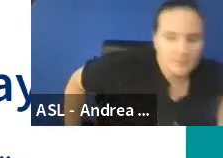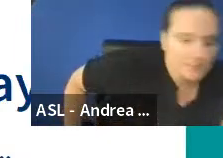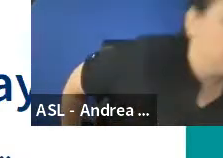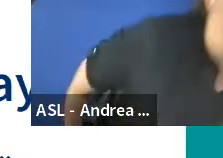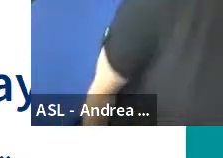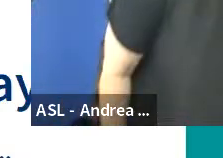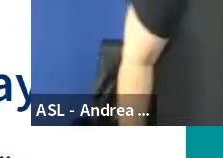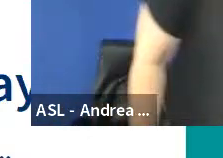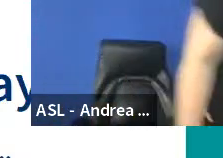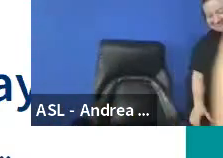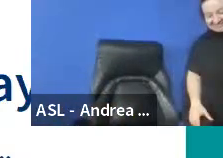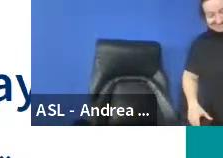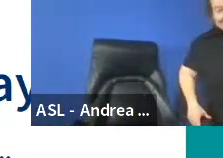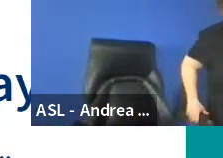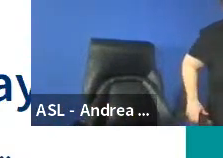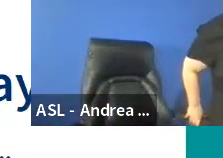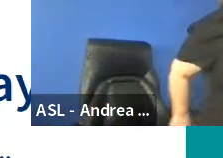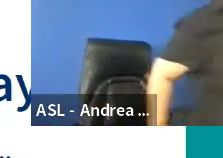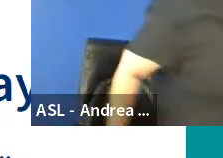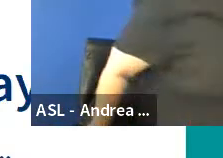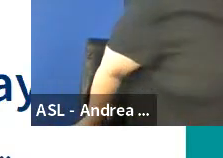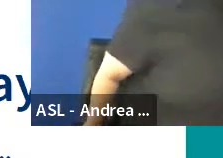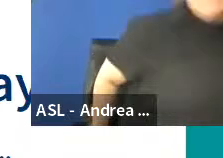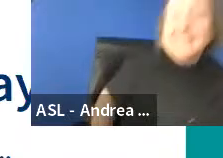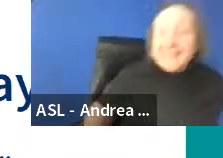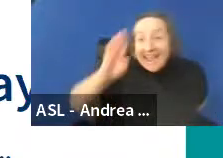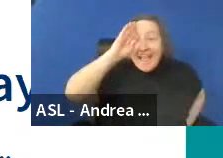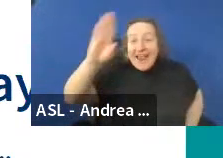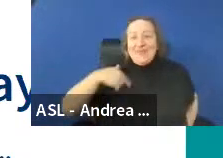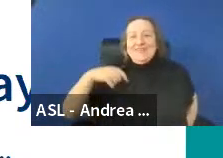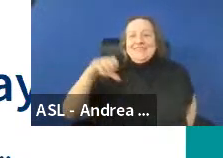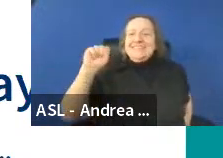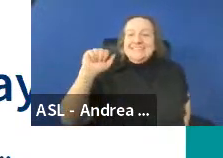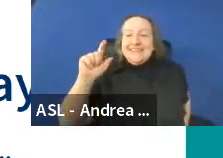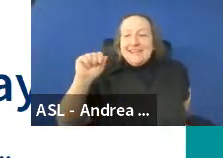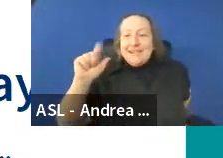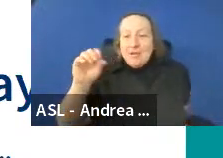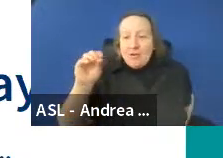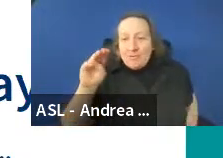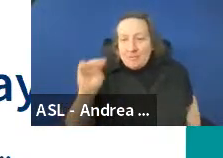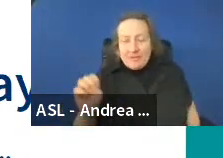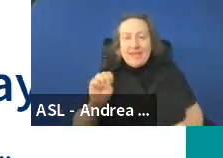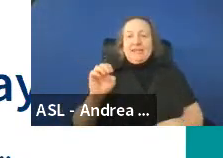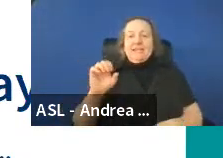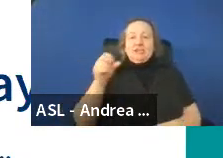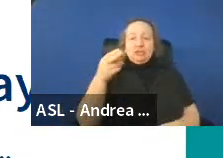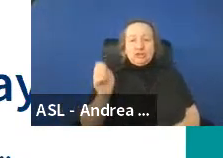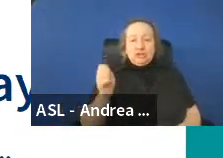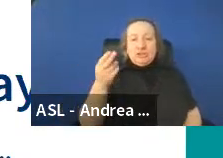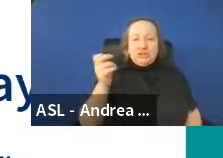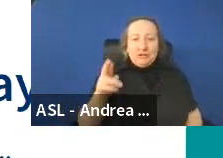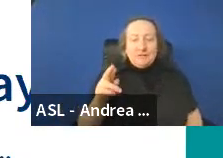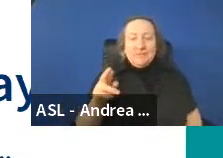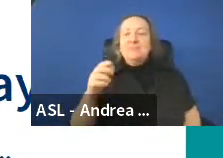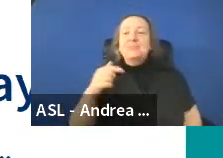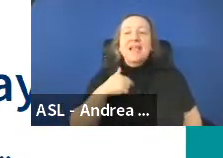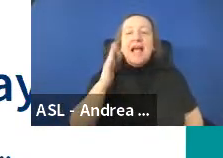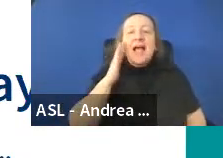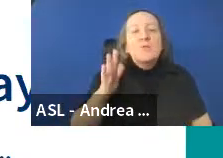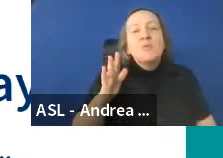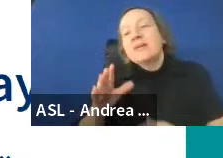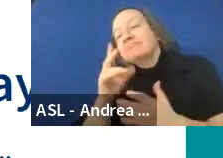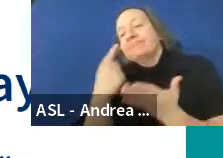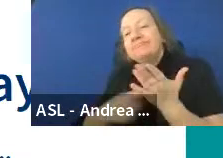Hello, everyone. Salome here, she, her pronouns. And so I'm going to go over the